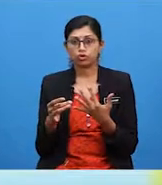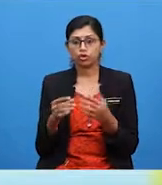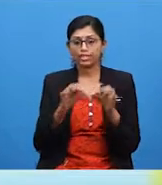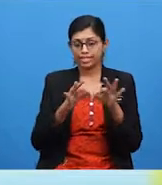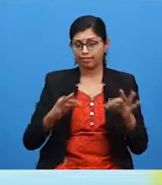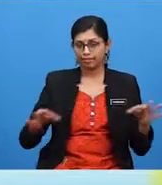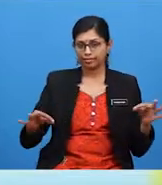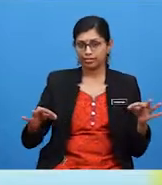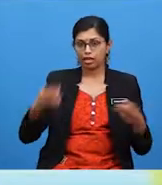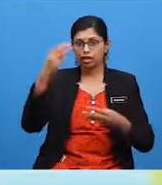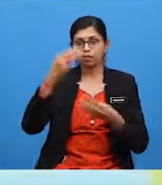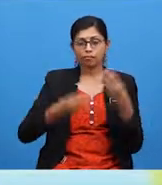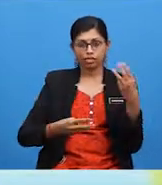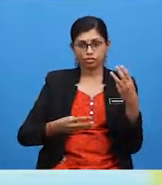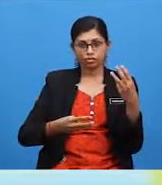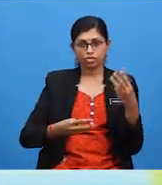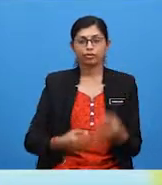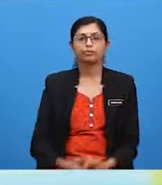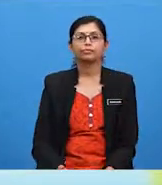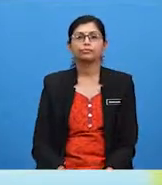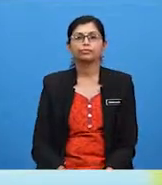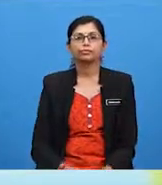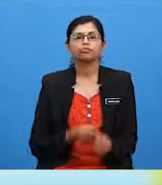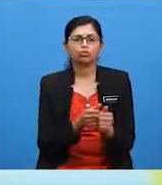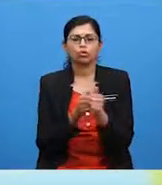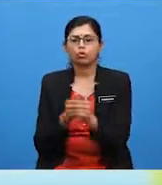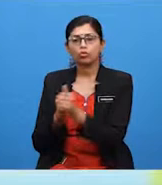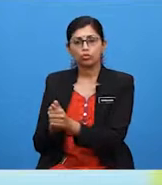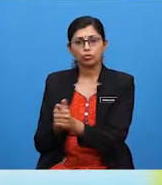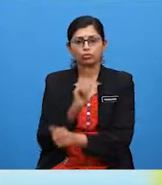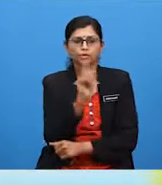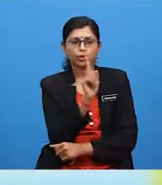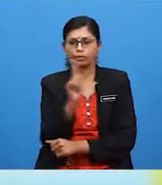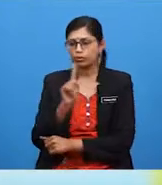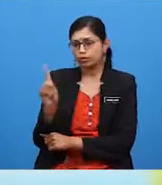them to three columns according to headings.